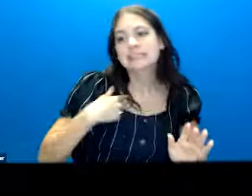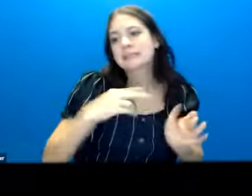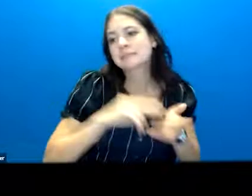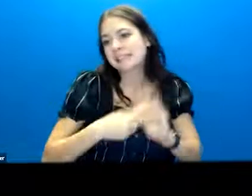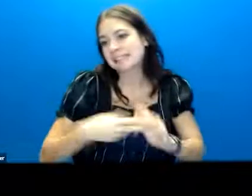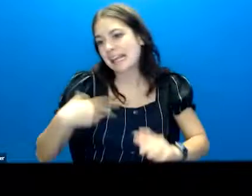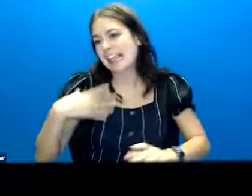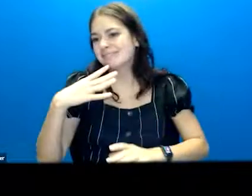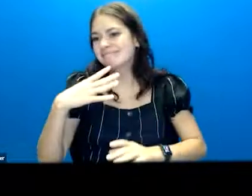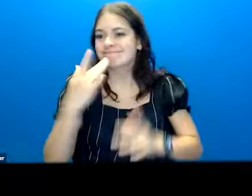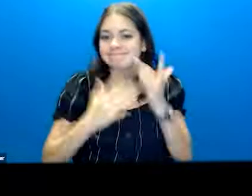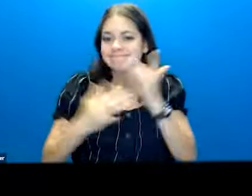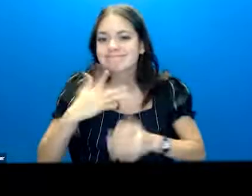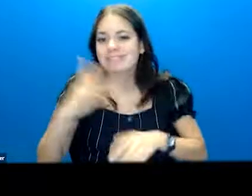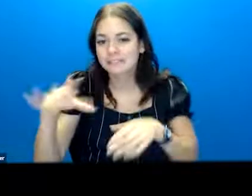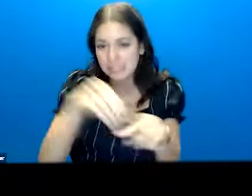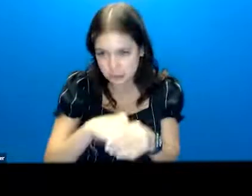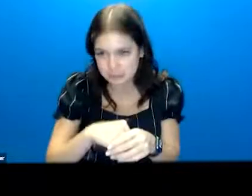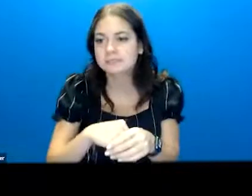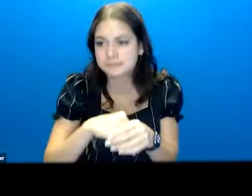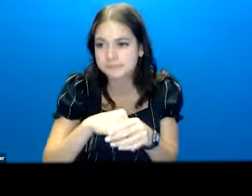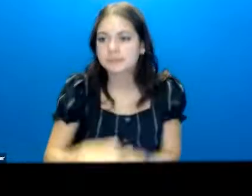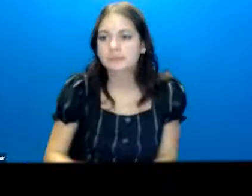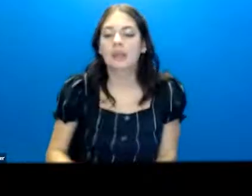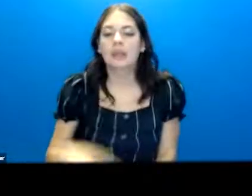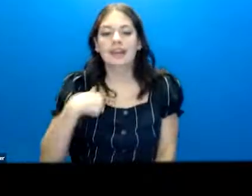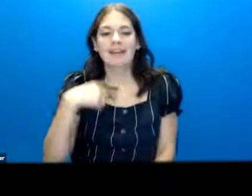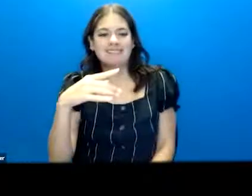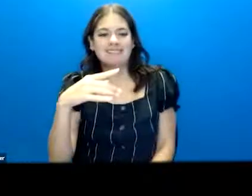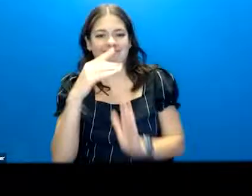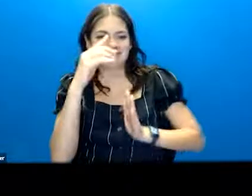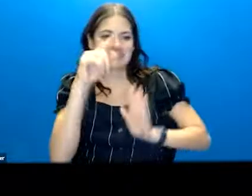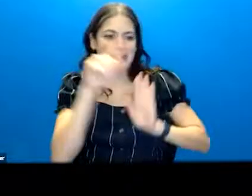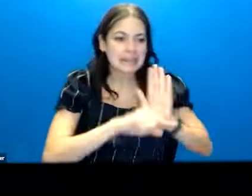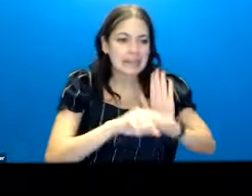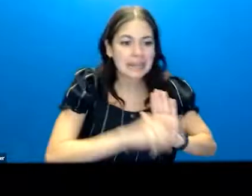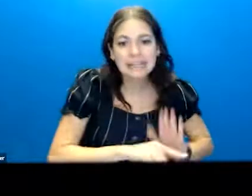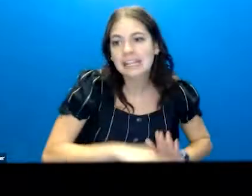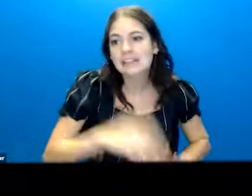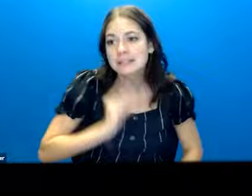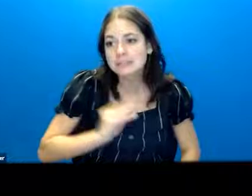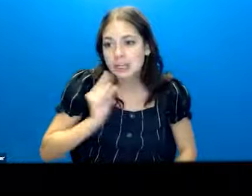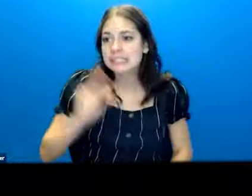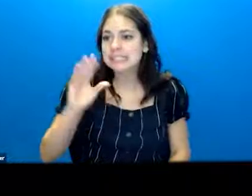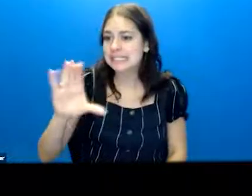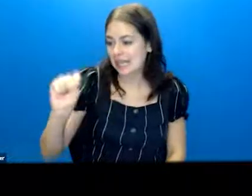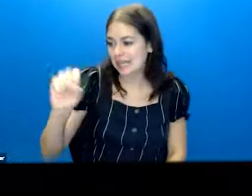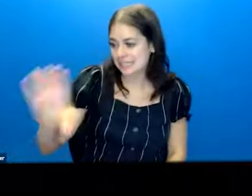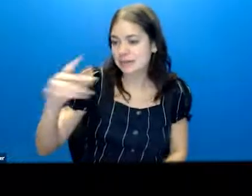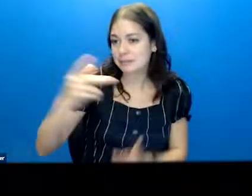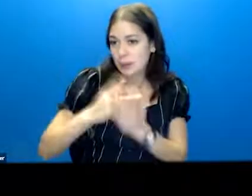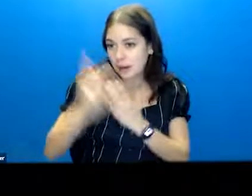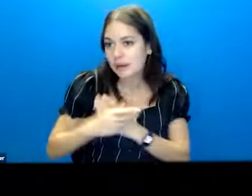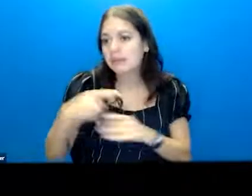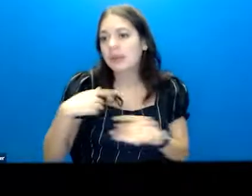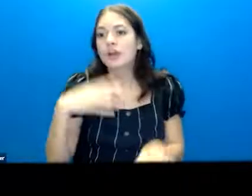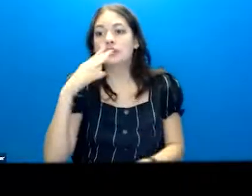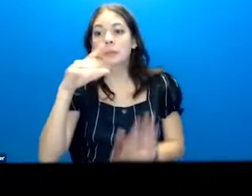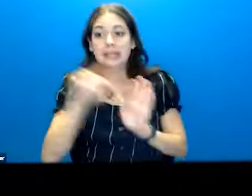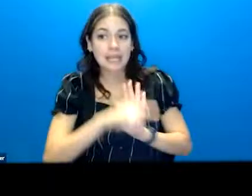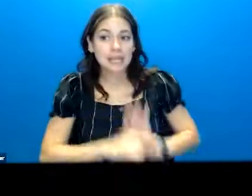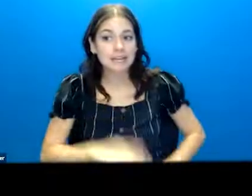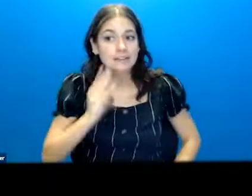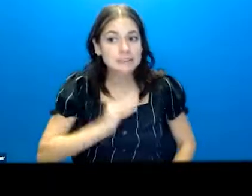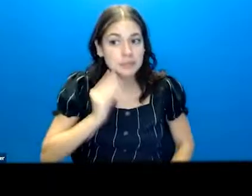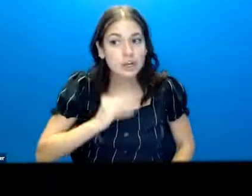lead to lack of engagement, and that's negative experiences in CSC programs, and that's also negative experiences